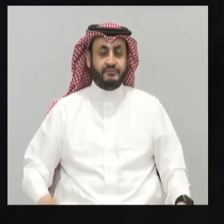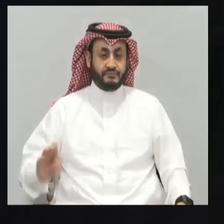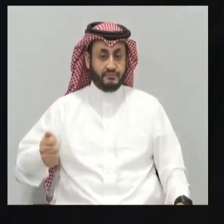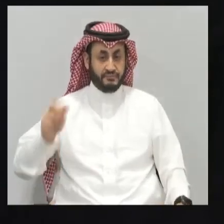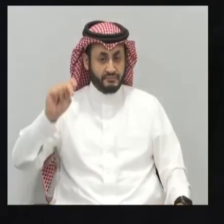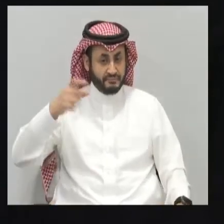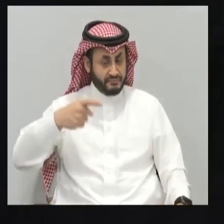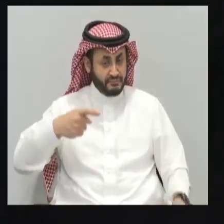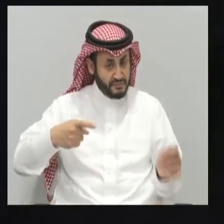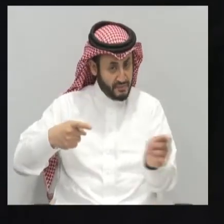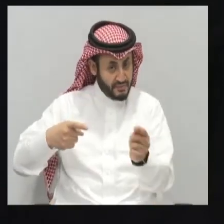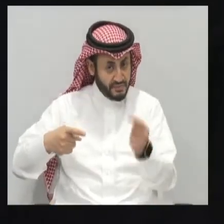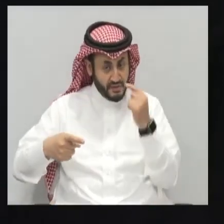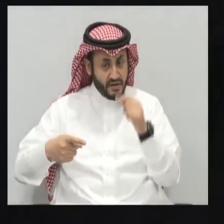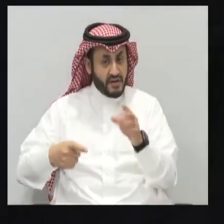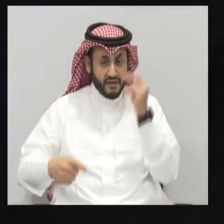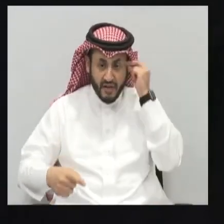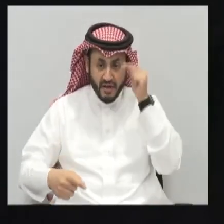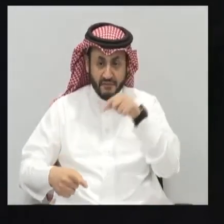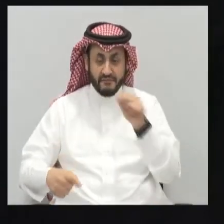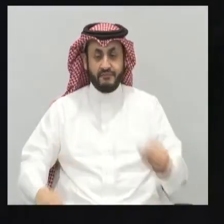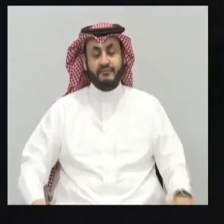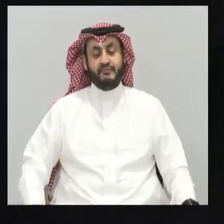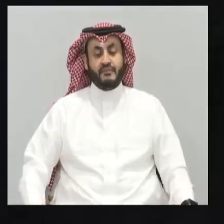did you underline or did you find the meaning of the word bang?